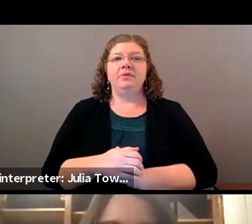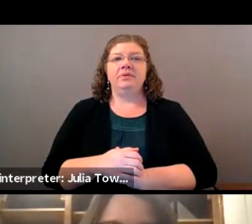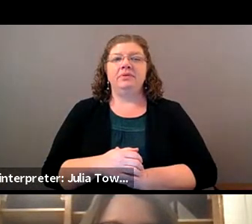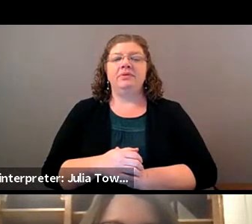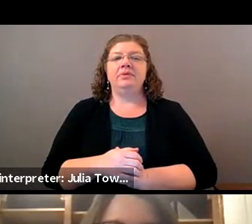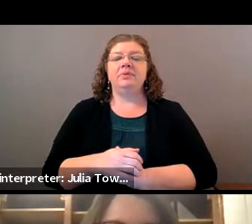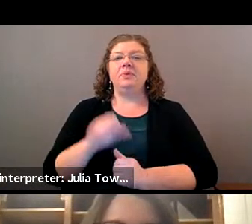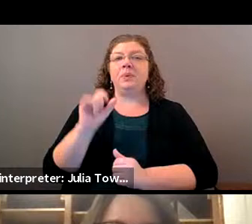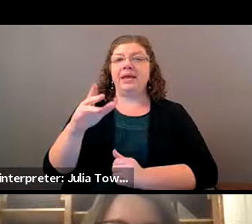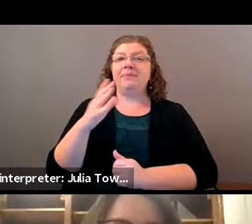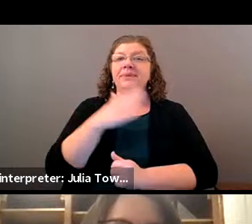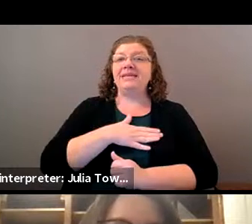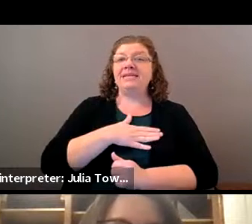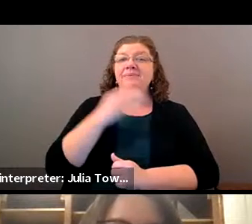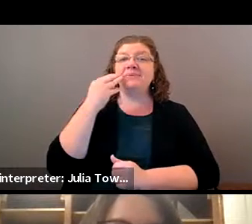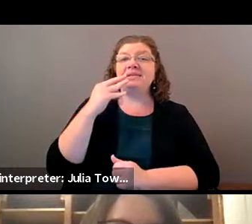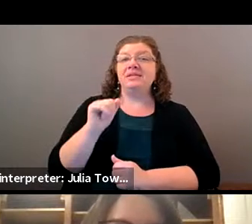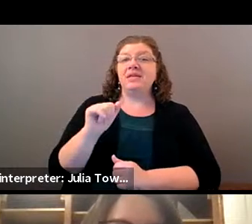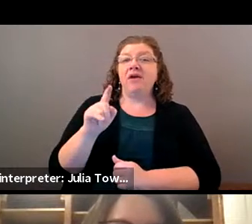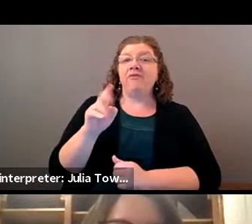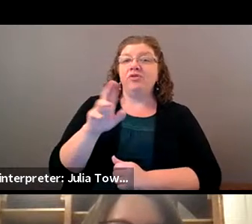Please, Ms. Alvarez. Yes,